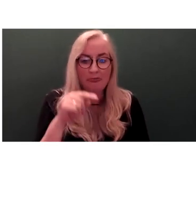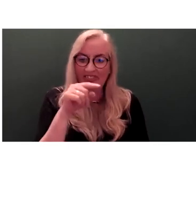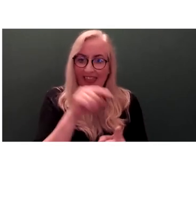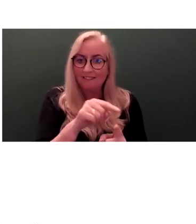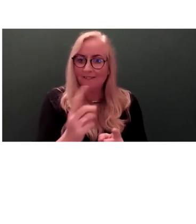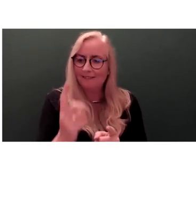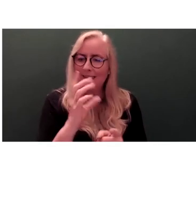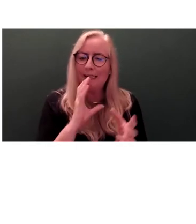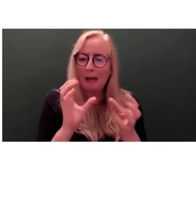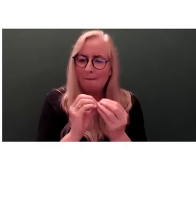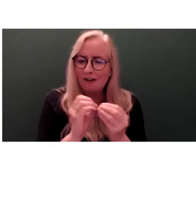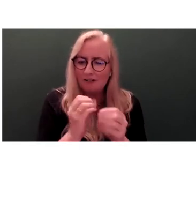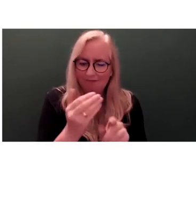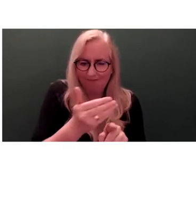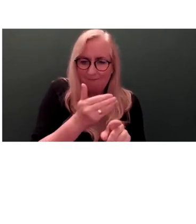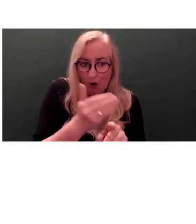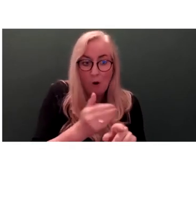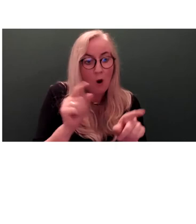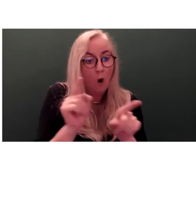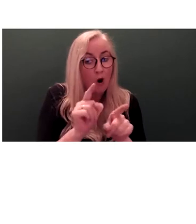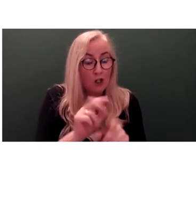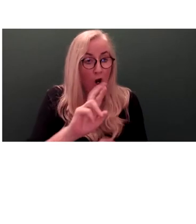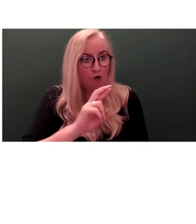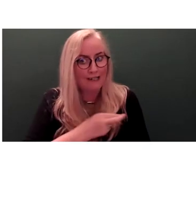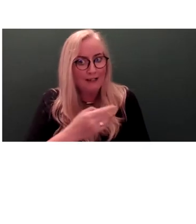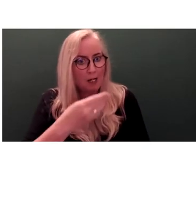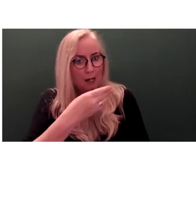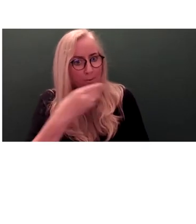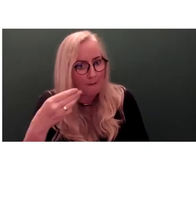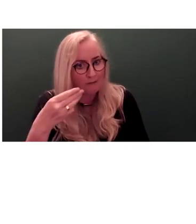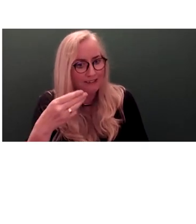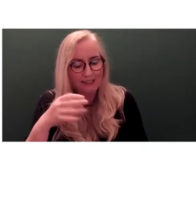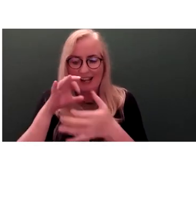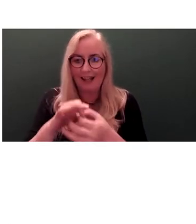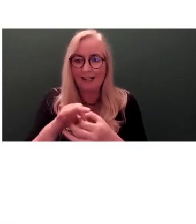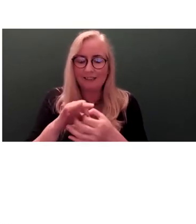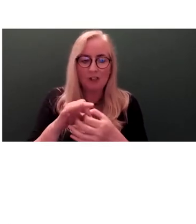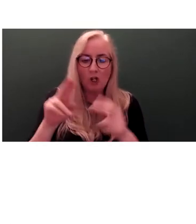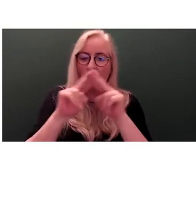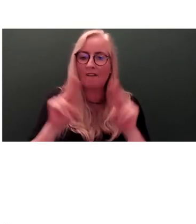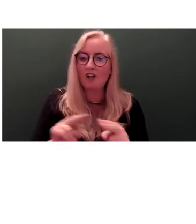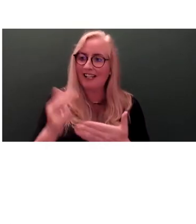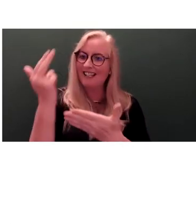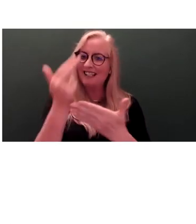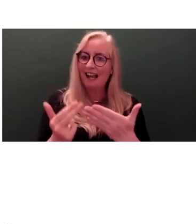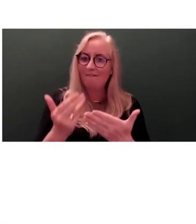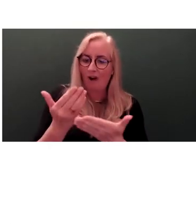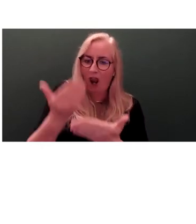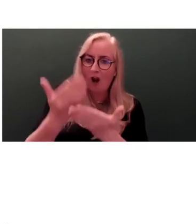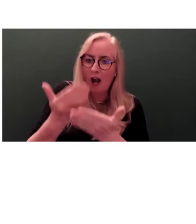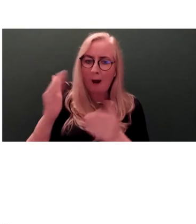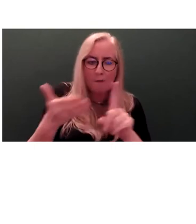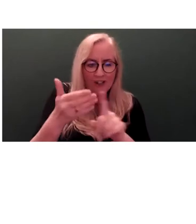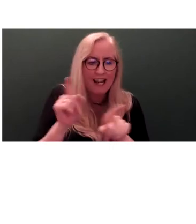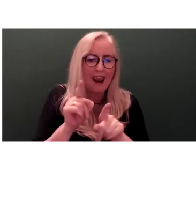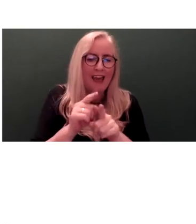mentioned briefly earlier, there's also now a real commitment in FET to a universal design for learning approach with guidelines